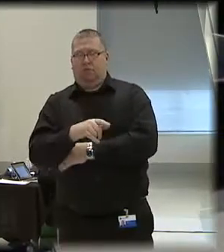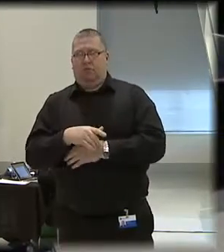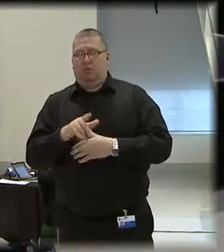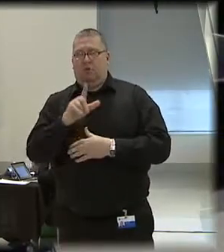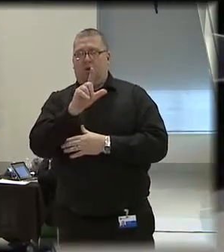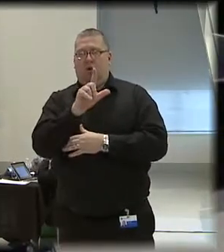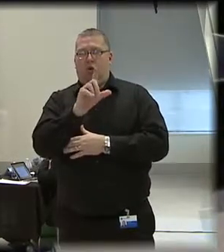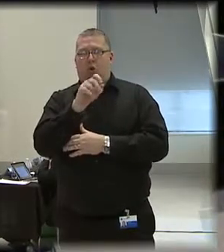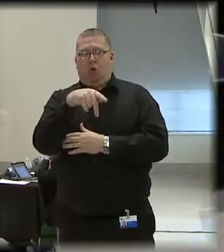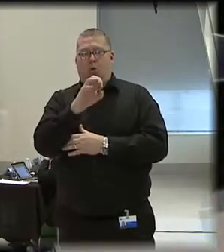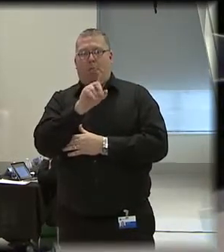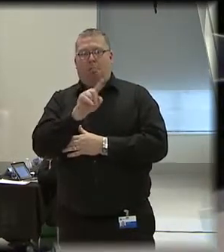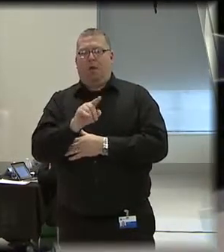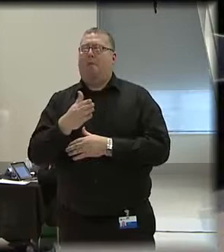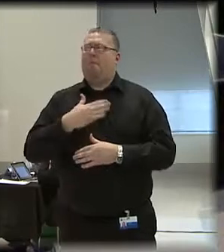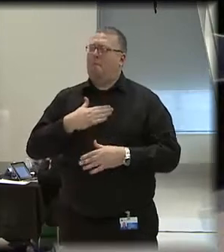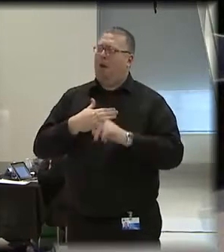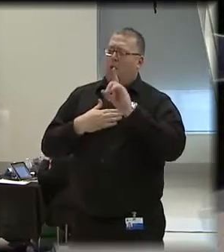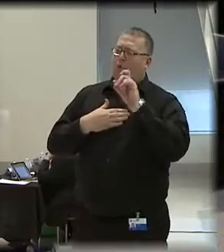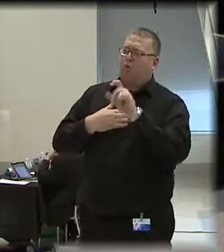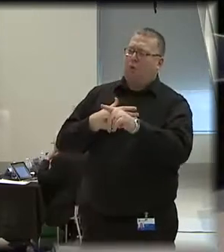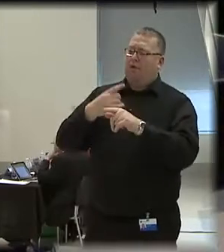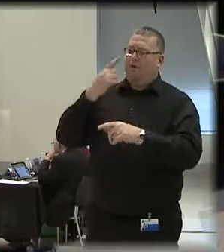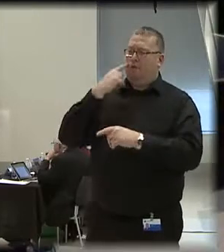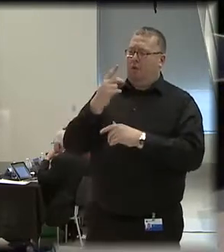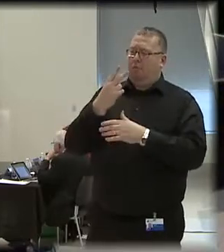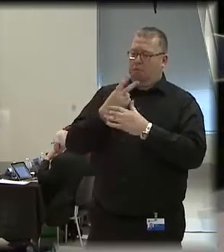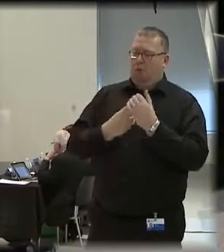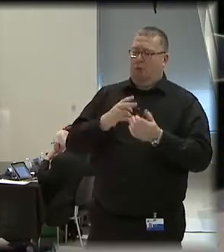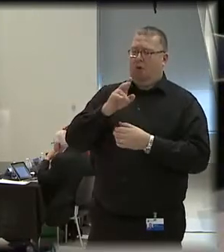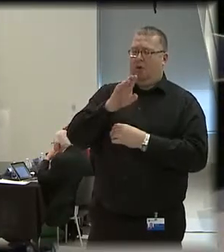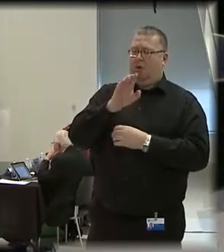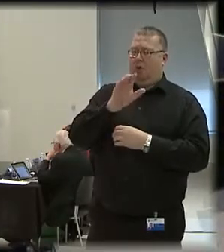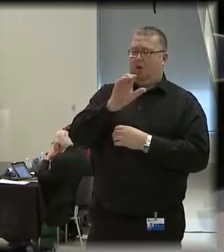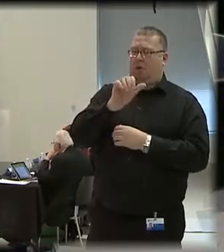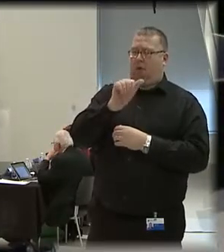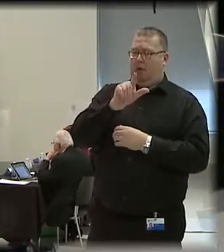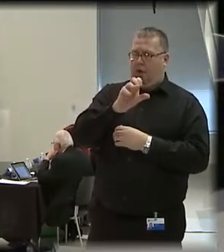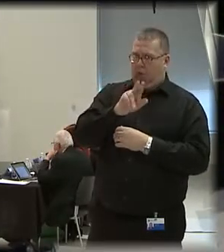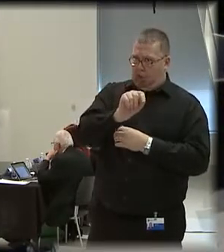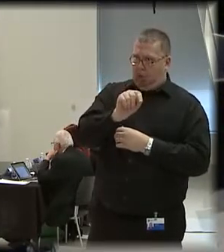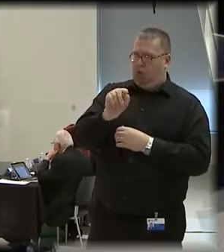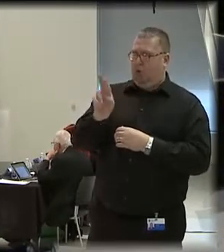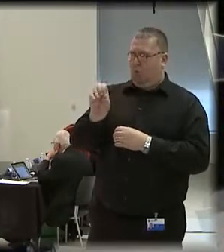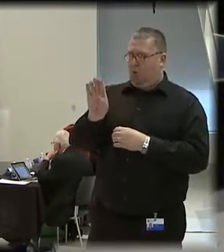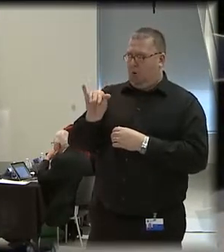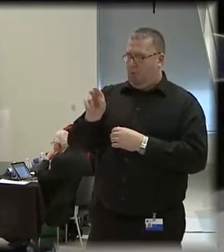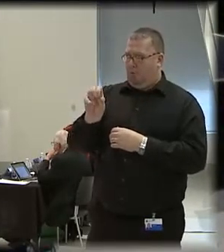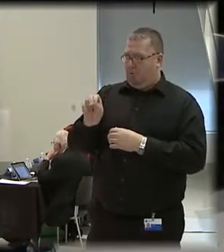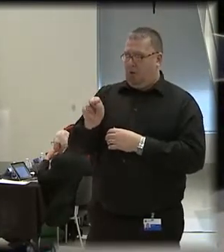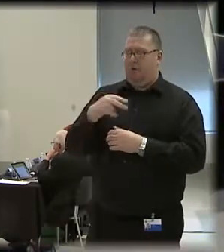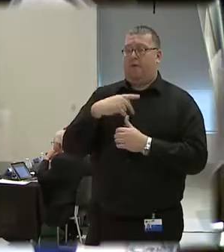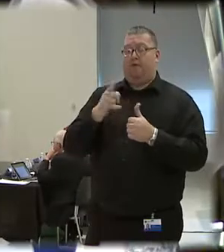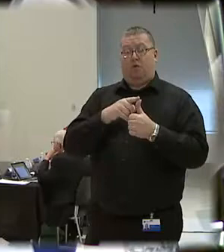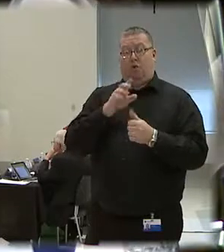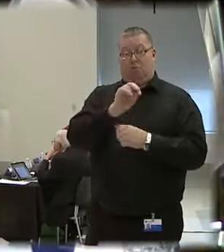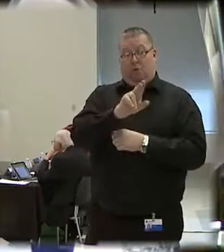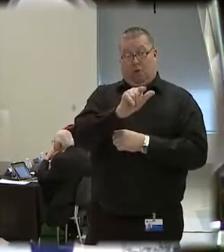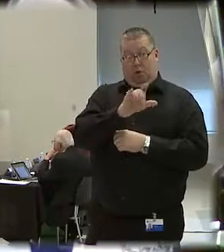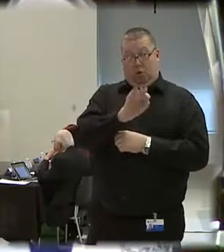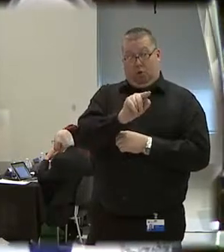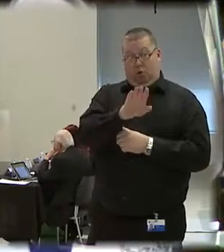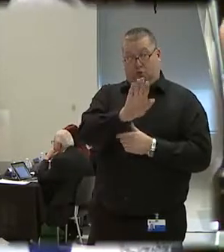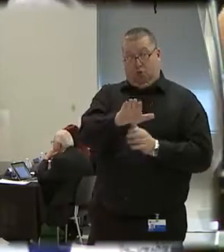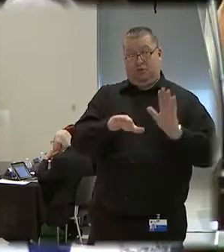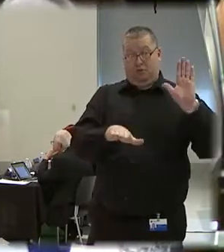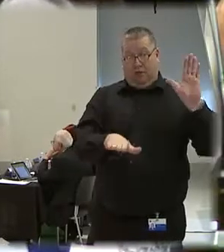So I have questions for Mr. Alpert and also Mr. Robinson. Start with Mr. Alpert. In your